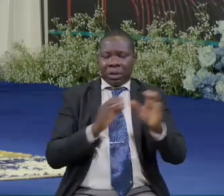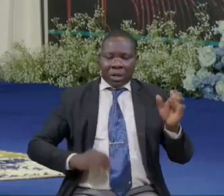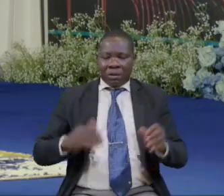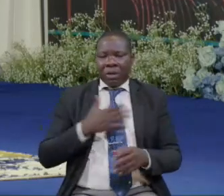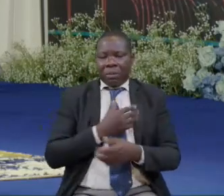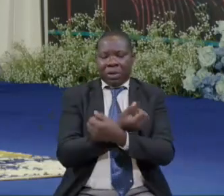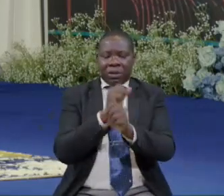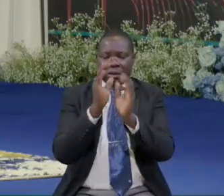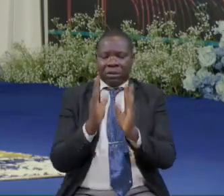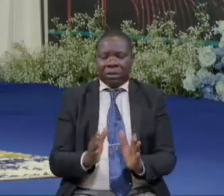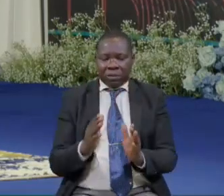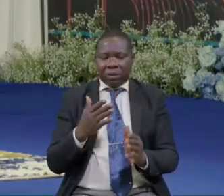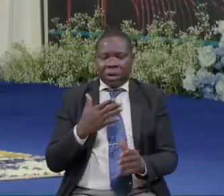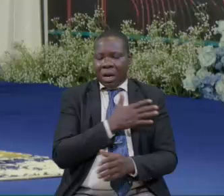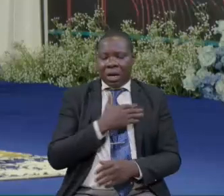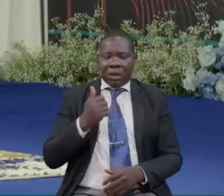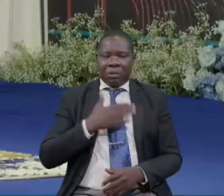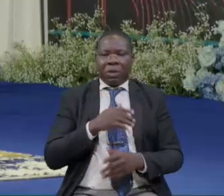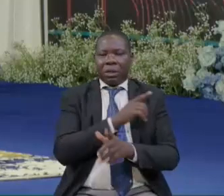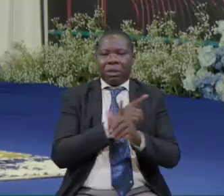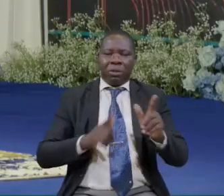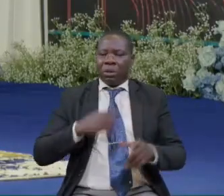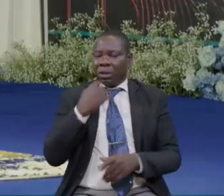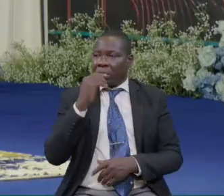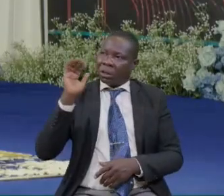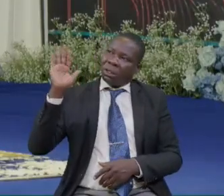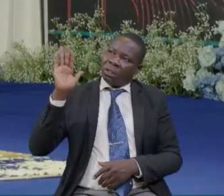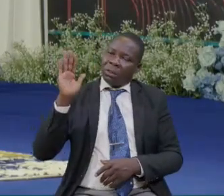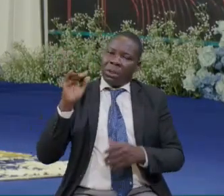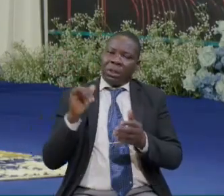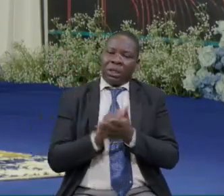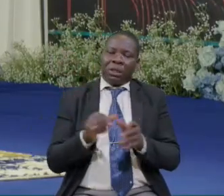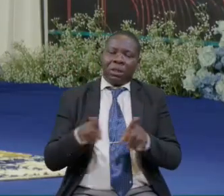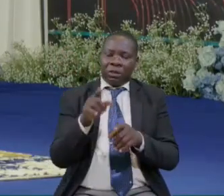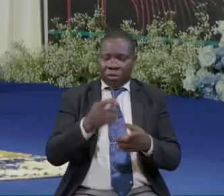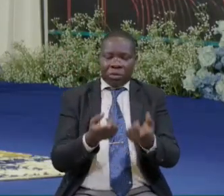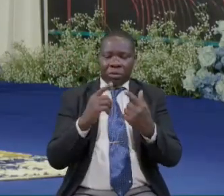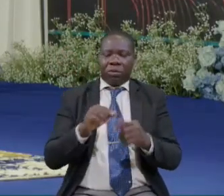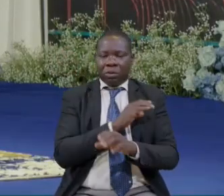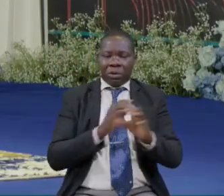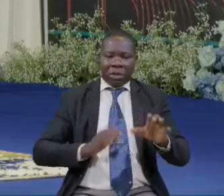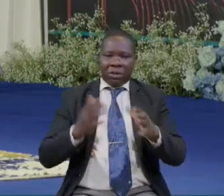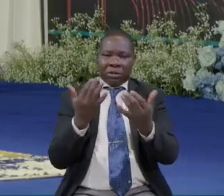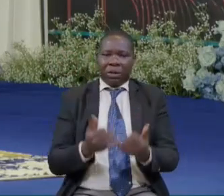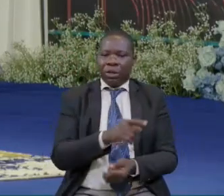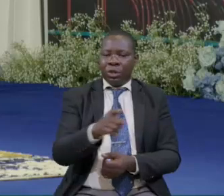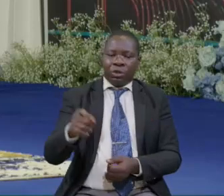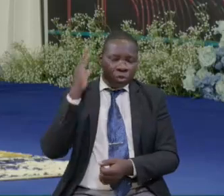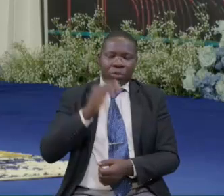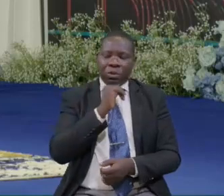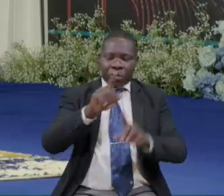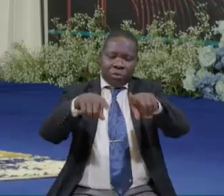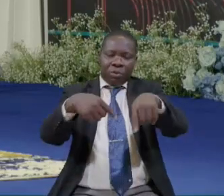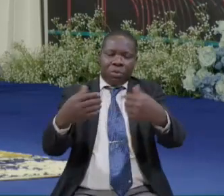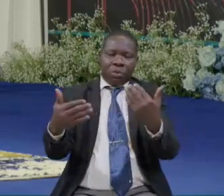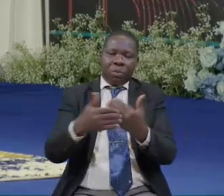him. And tell him that as you come to Christ now, you will not go back to the old